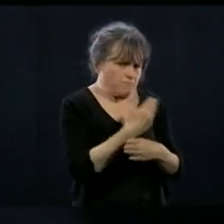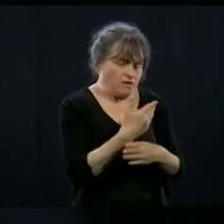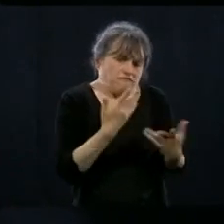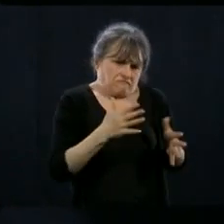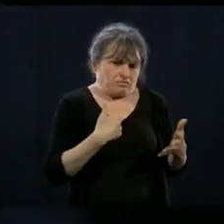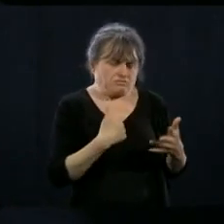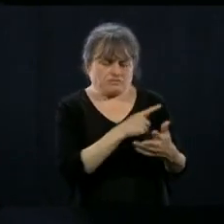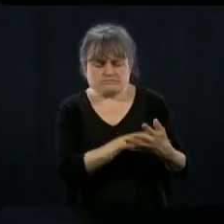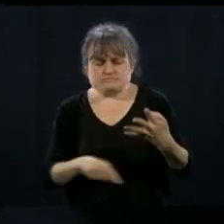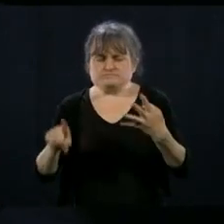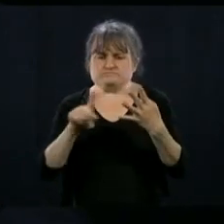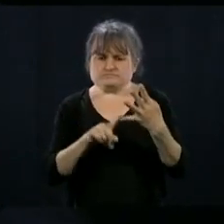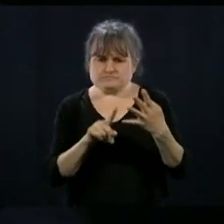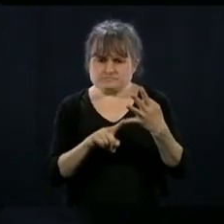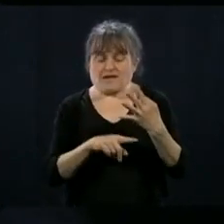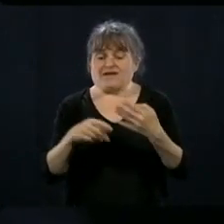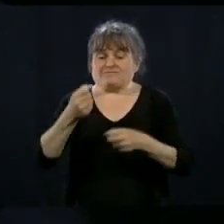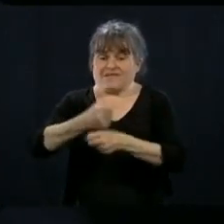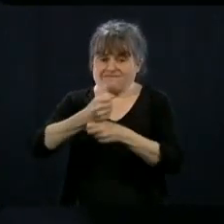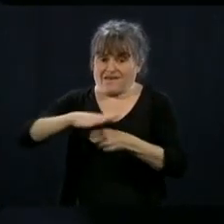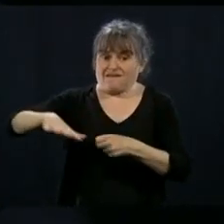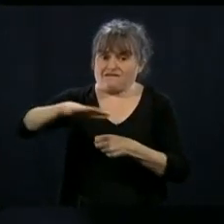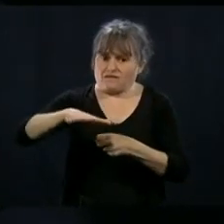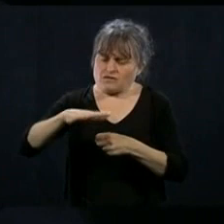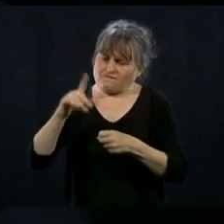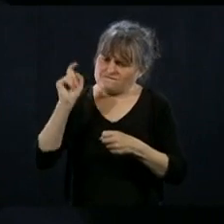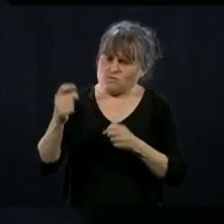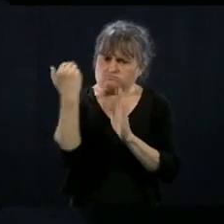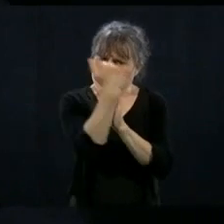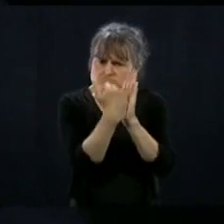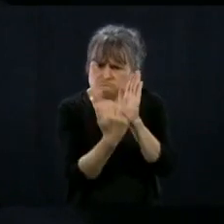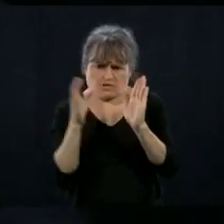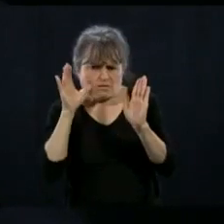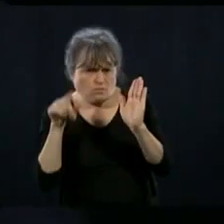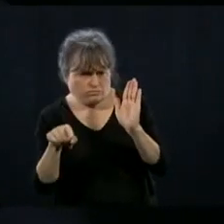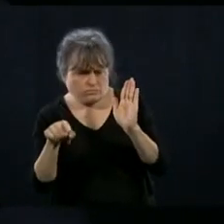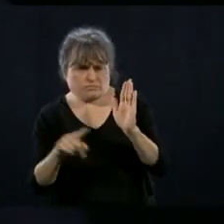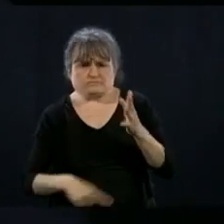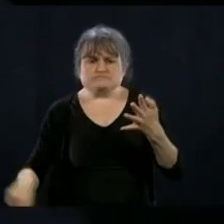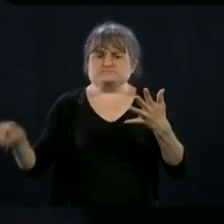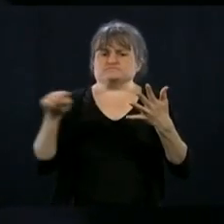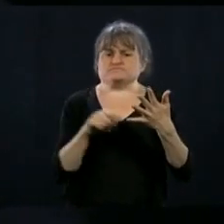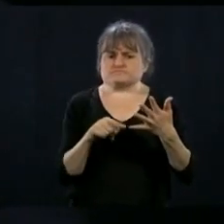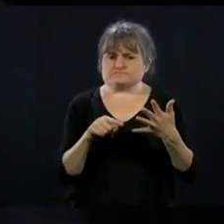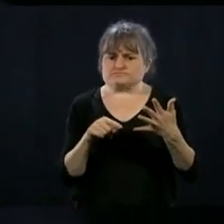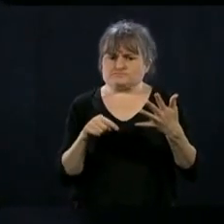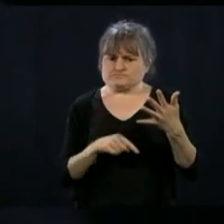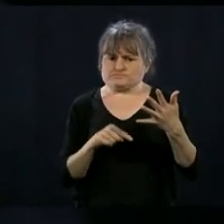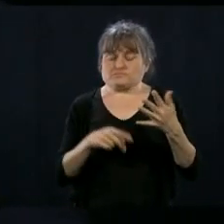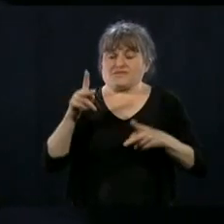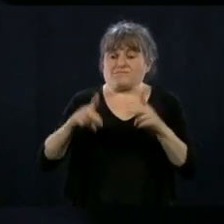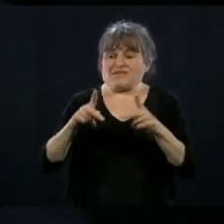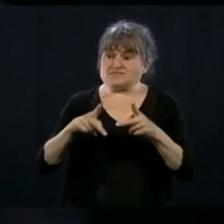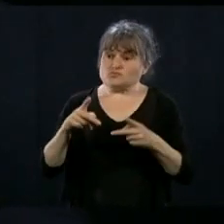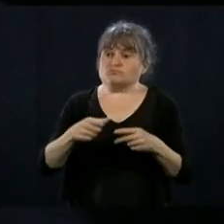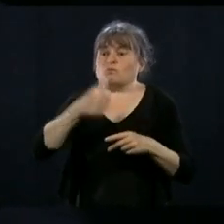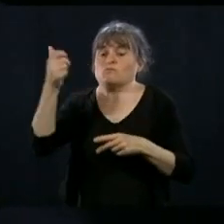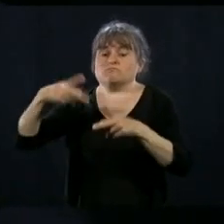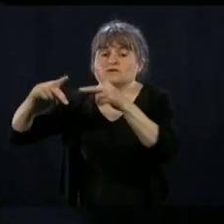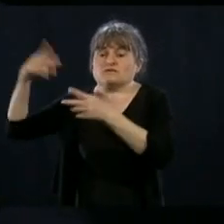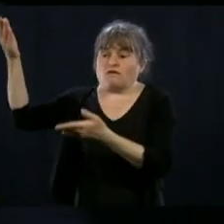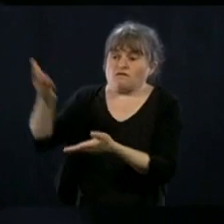has to be measures set up in work environments. We have to make sure that nobody arrives from